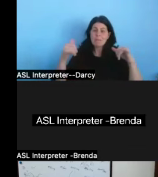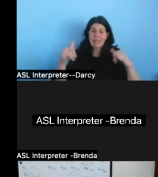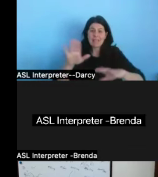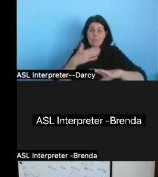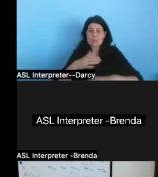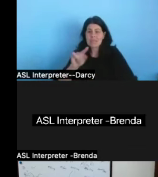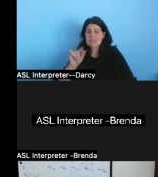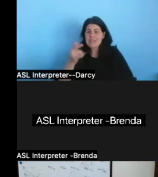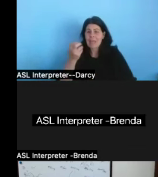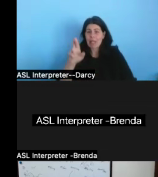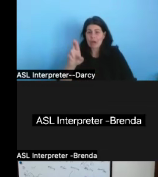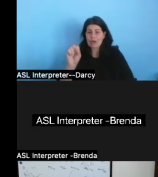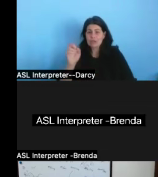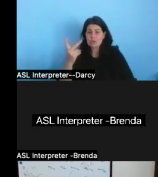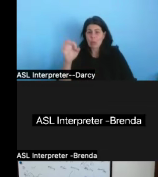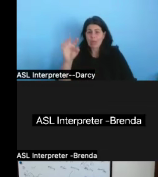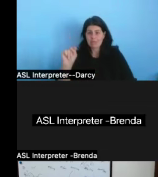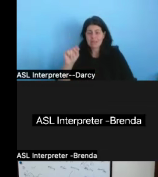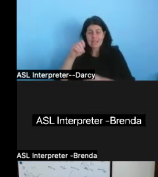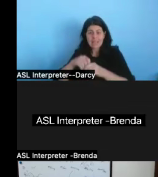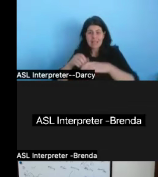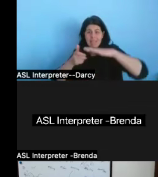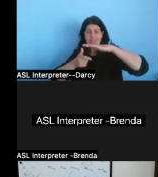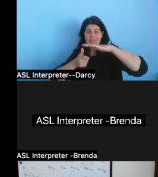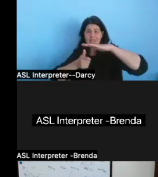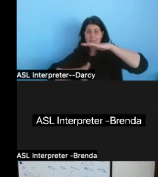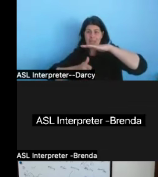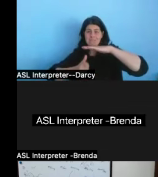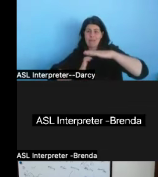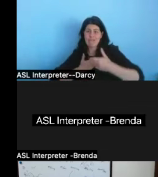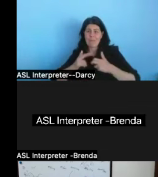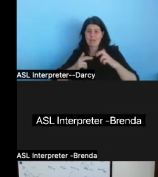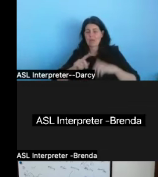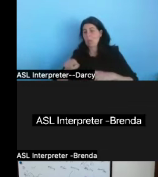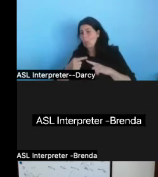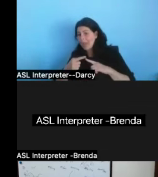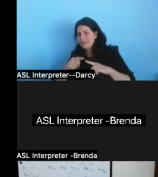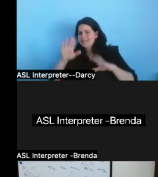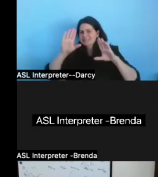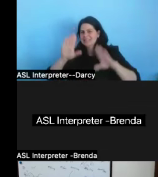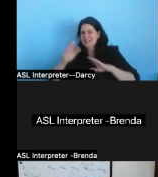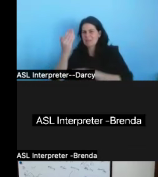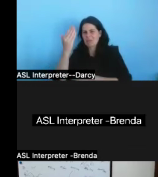basement of our building on a Sunday morning so that we didn't annoy all of the occupants in the office.